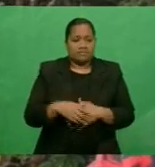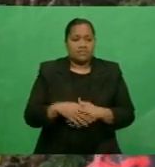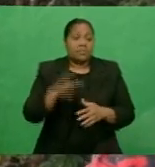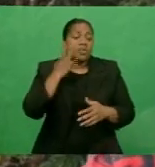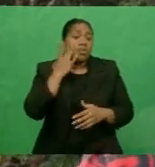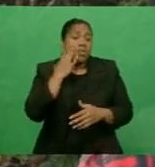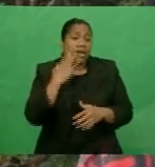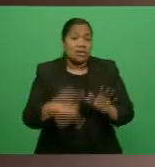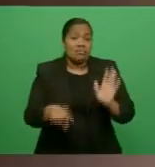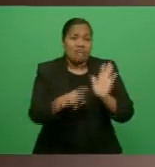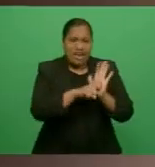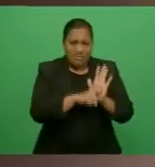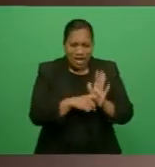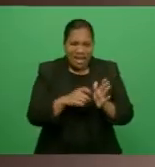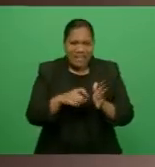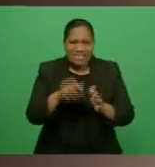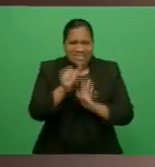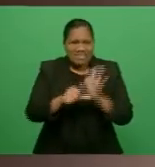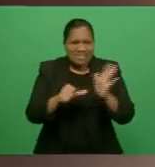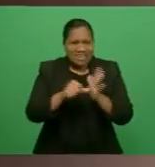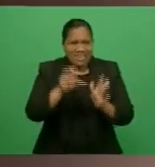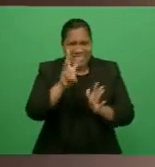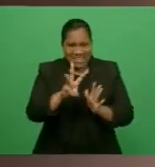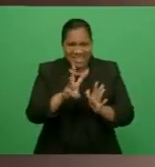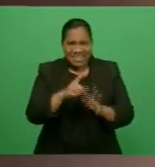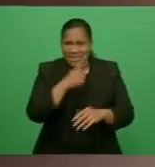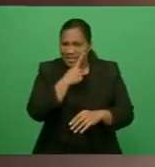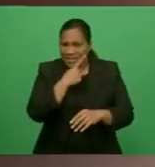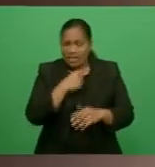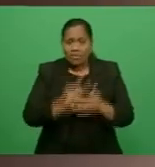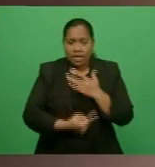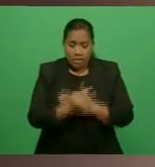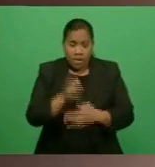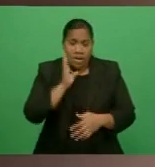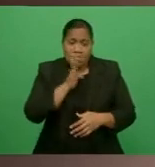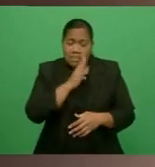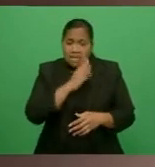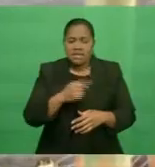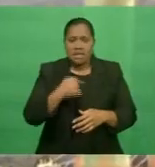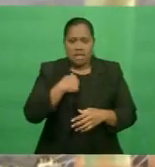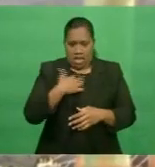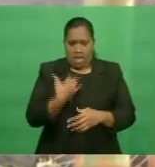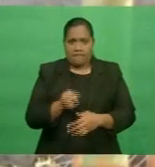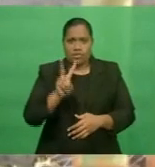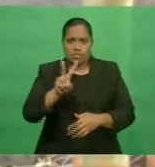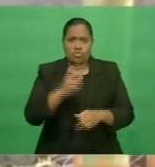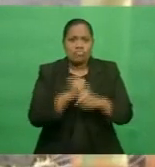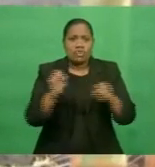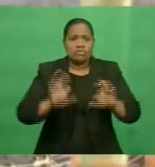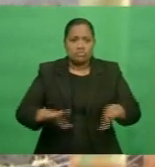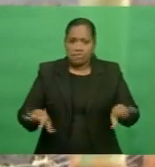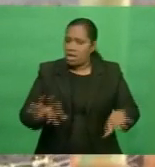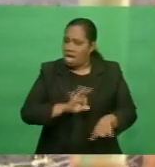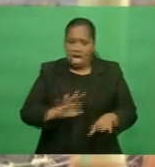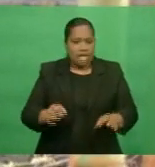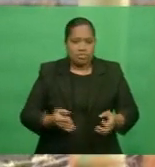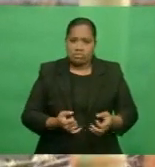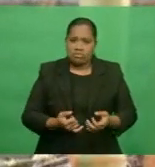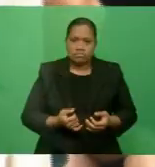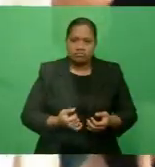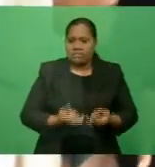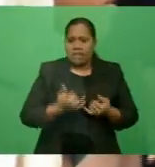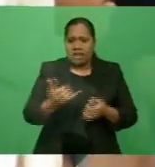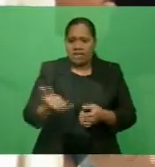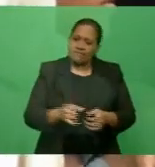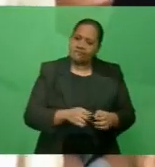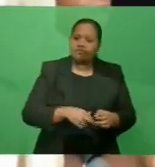Raikon Roka went missing, we had to take extra care of our children. I had 2 grandchildren and I don't let them out easily. And